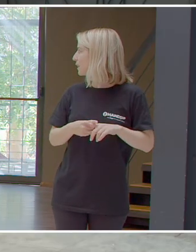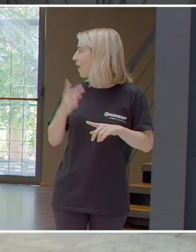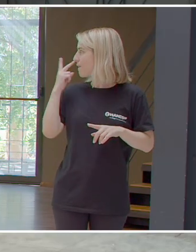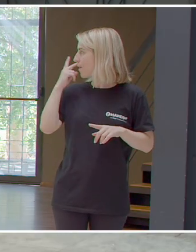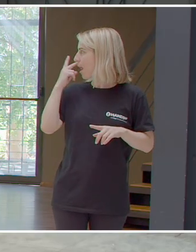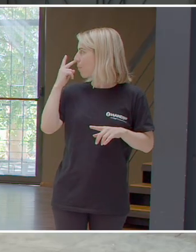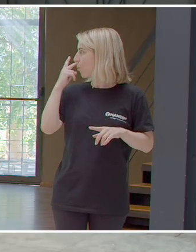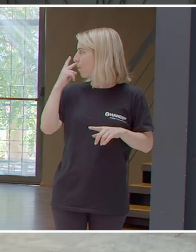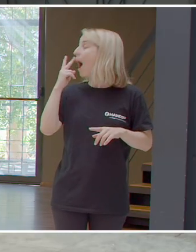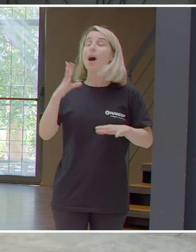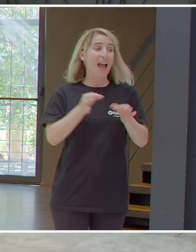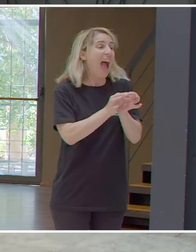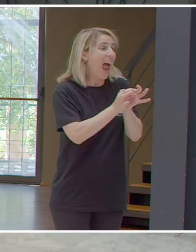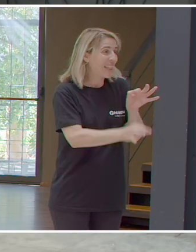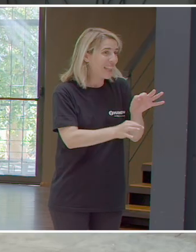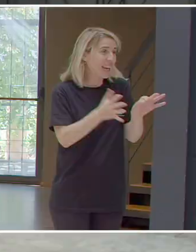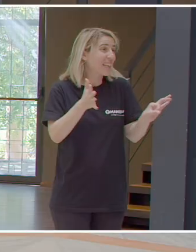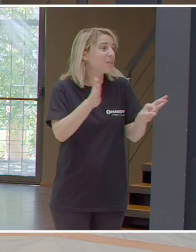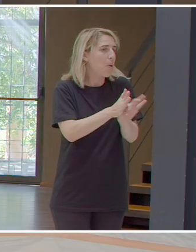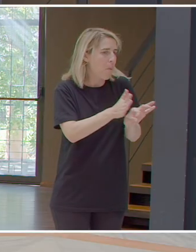decreased. Fantastic.